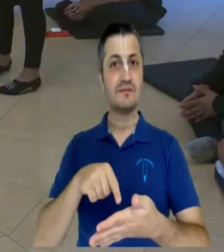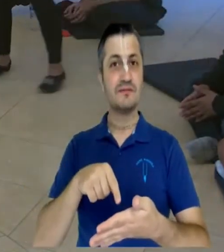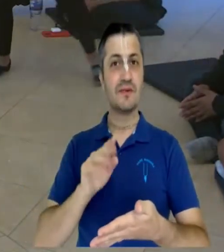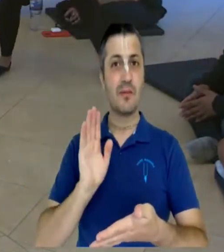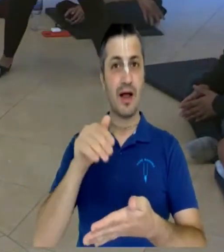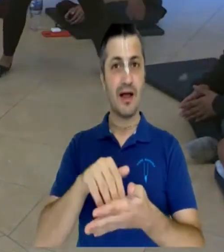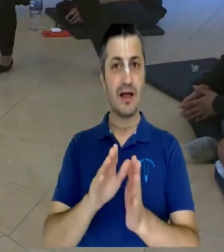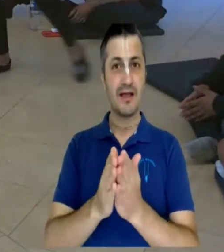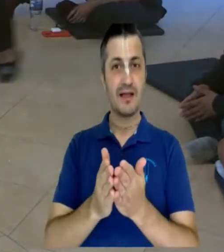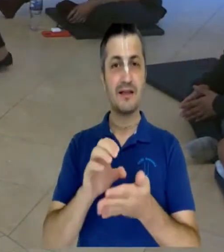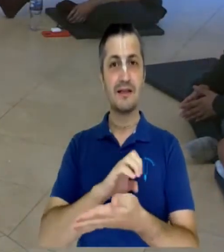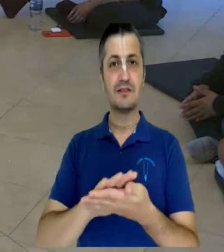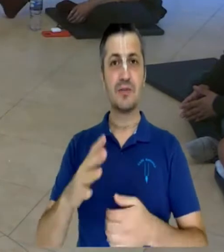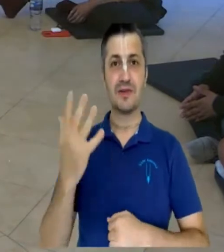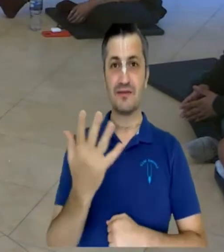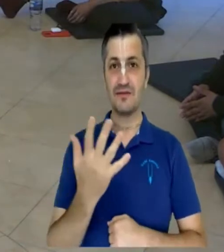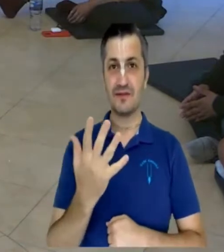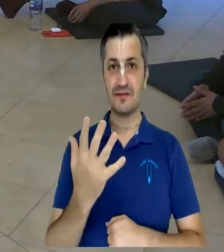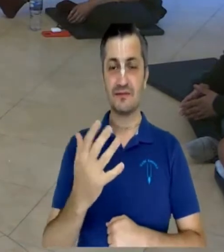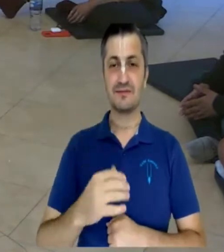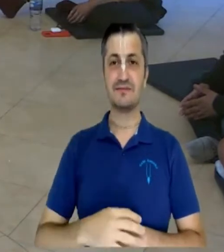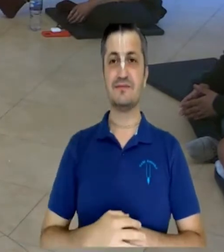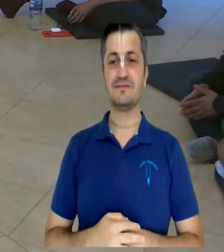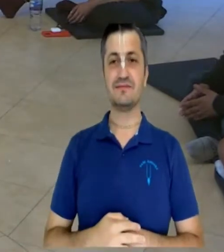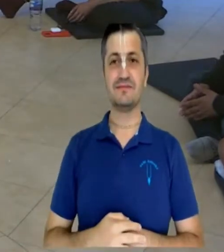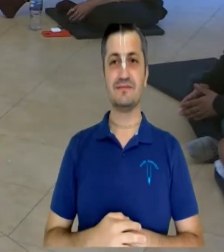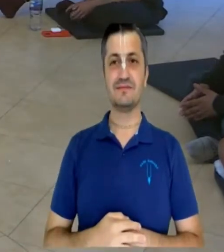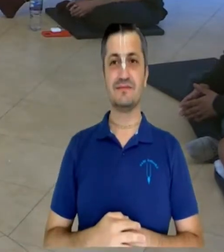chapter 15 of the Bhagavad Gita.